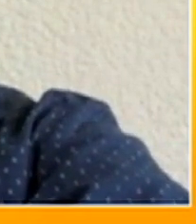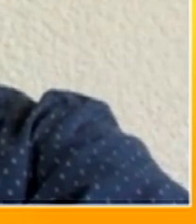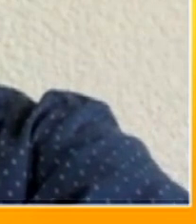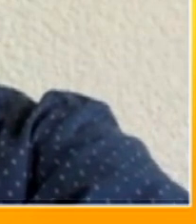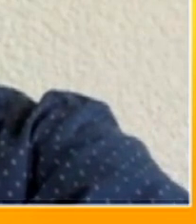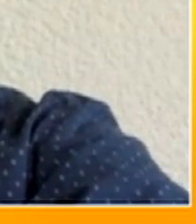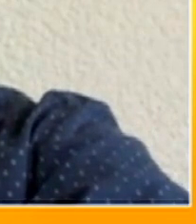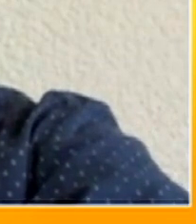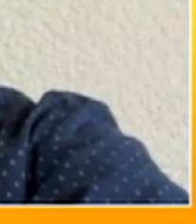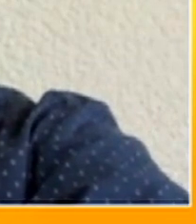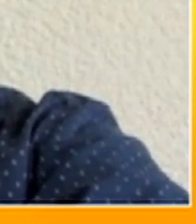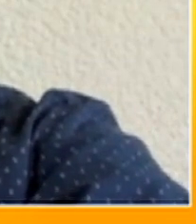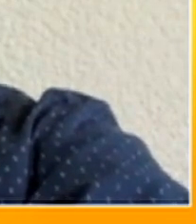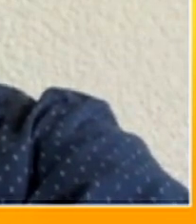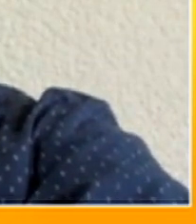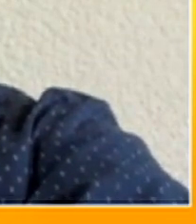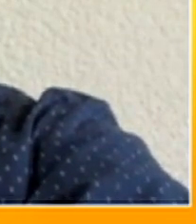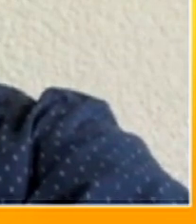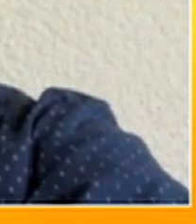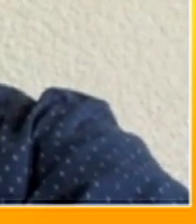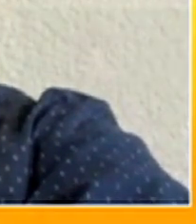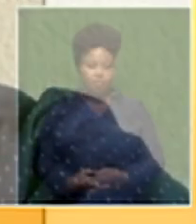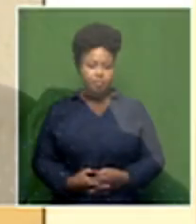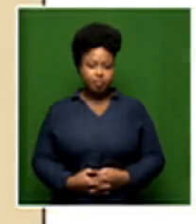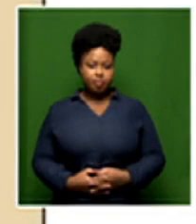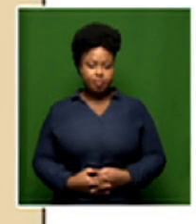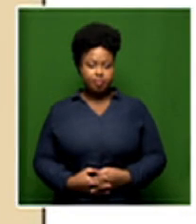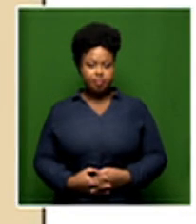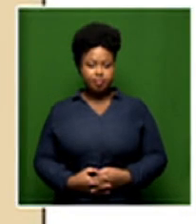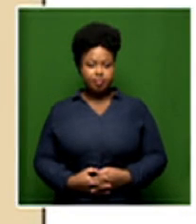about it by telling us what specifically inspired it.